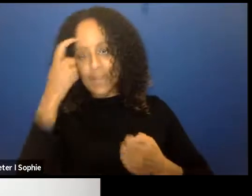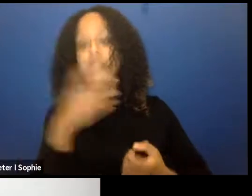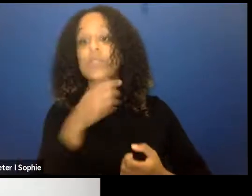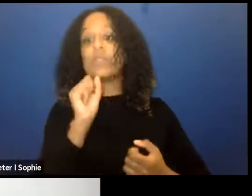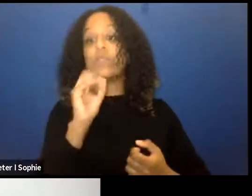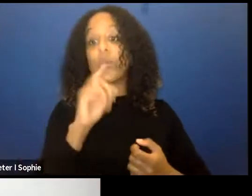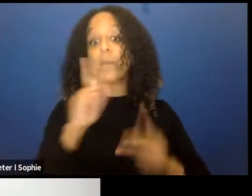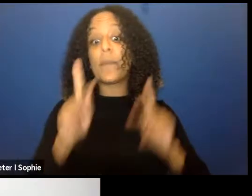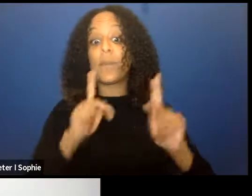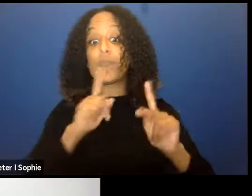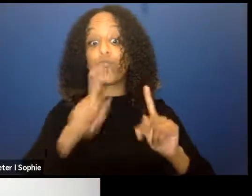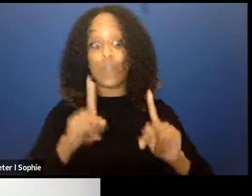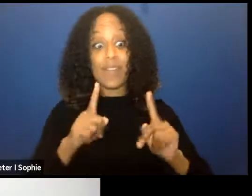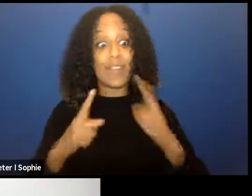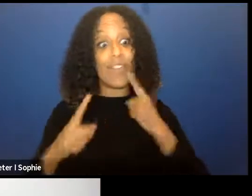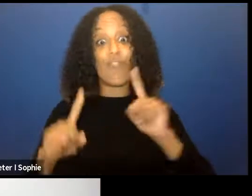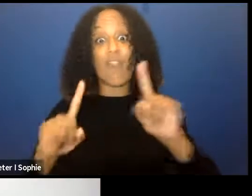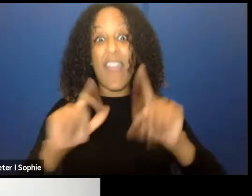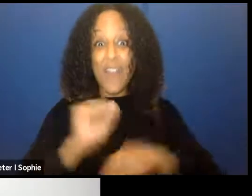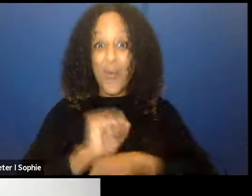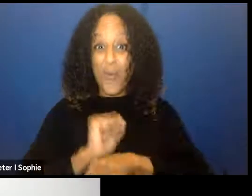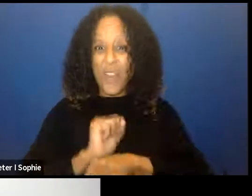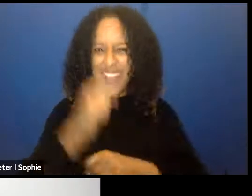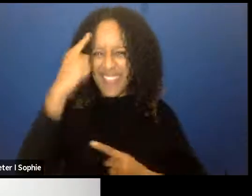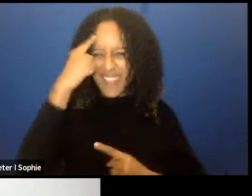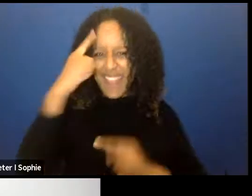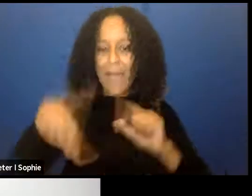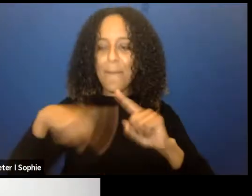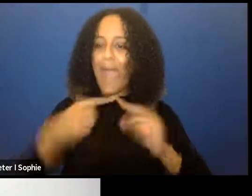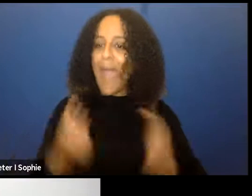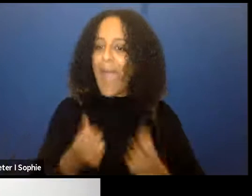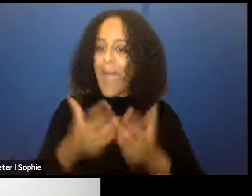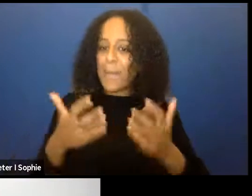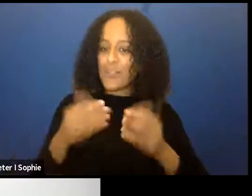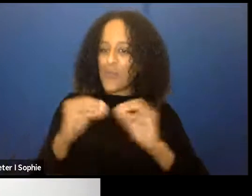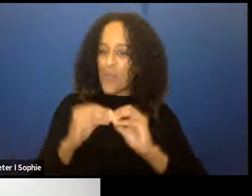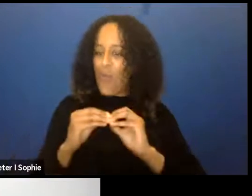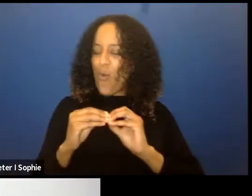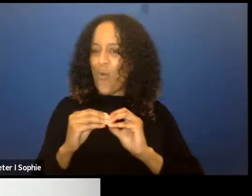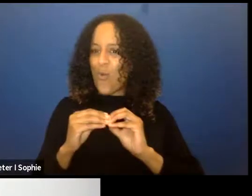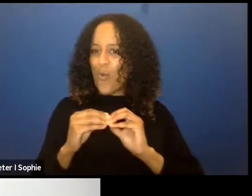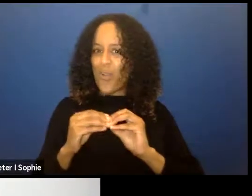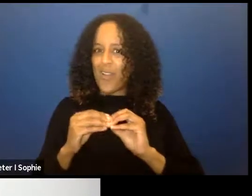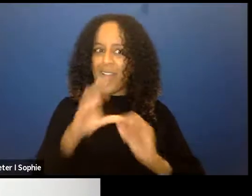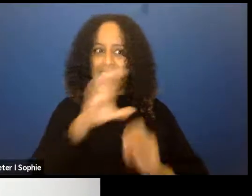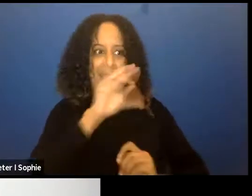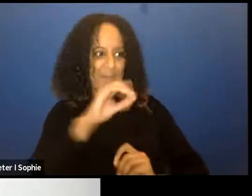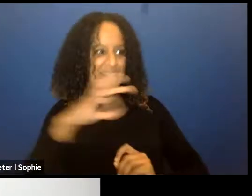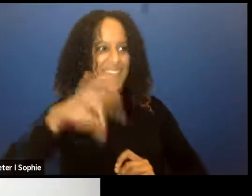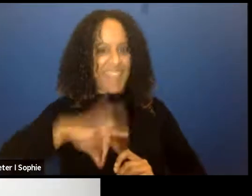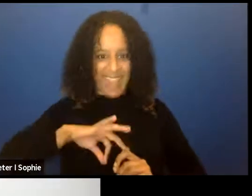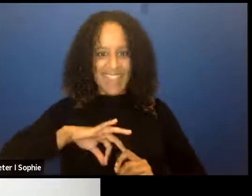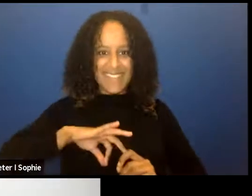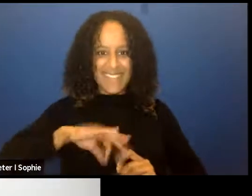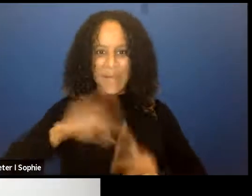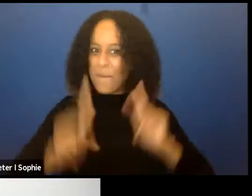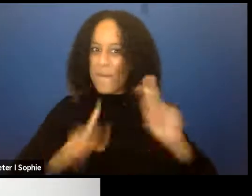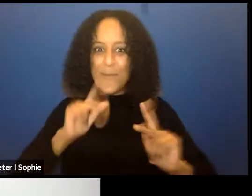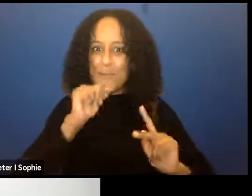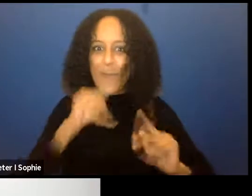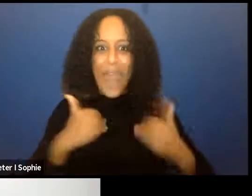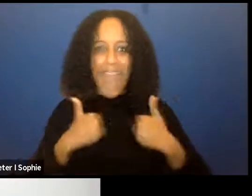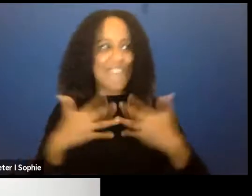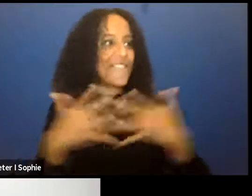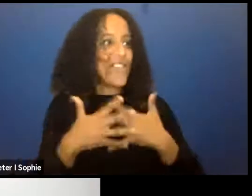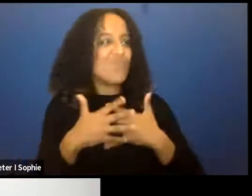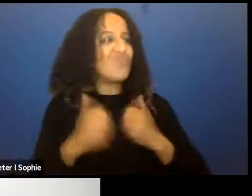to really thrive at work, just think about how much more a company gains because people don't have that fear. They